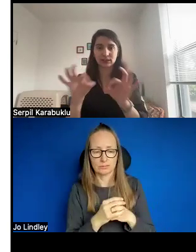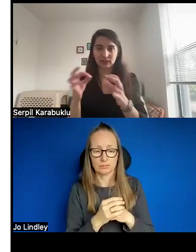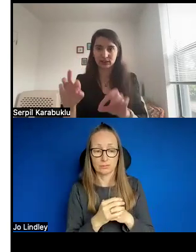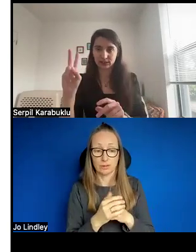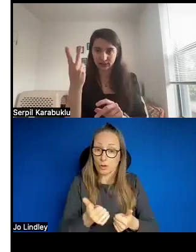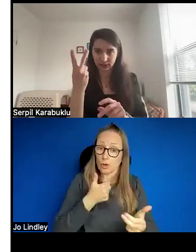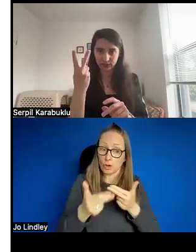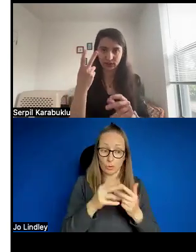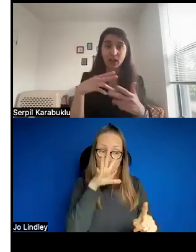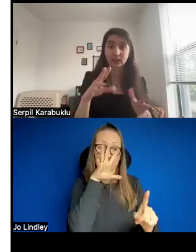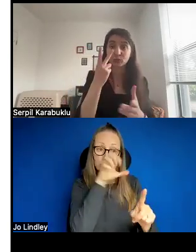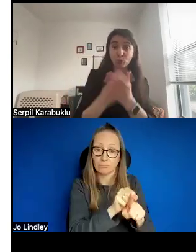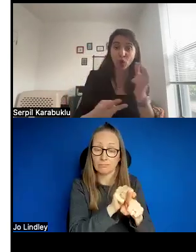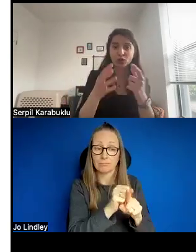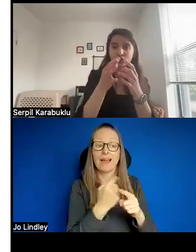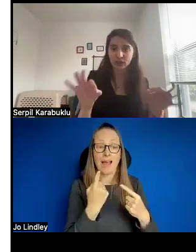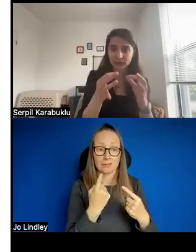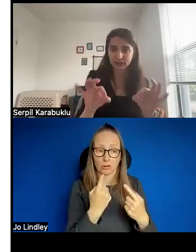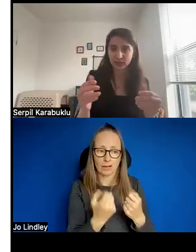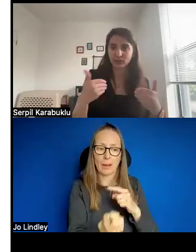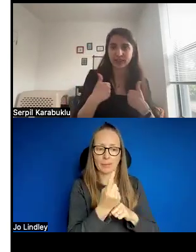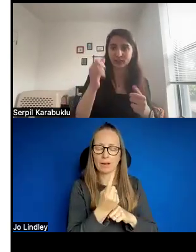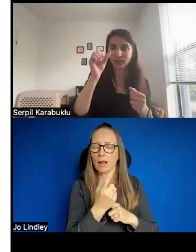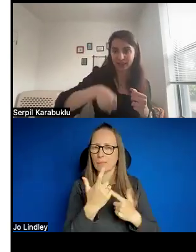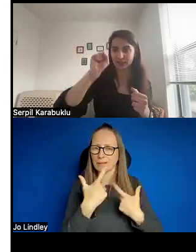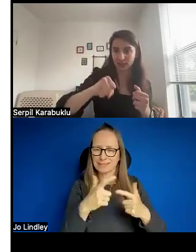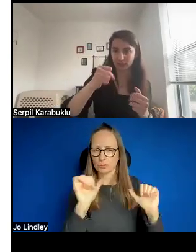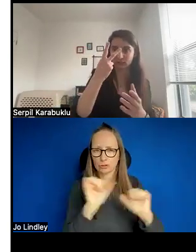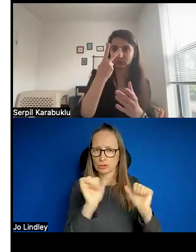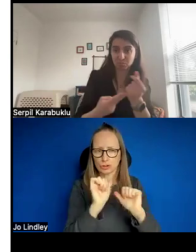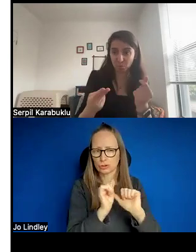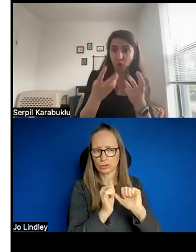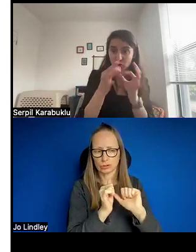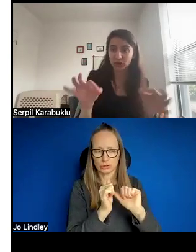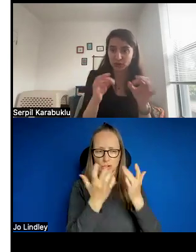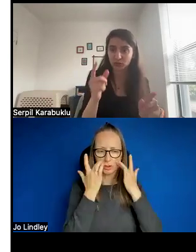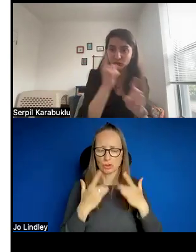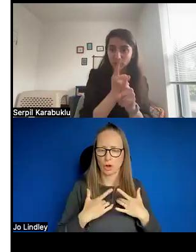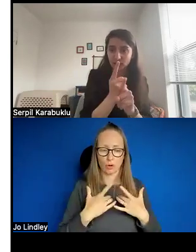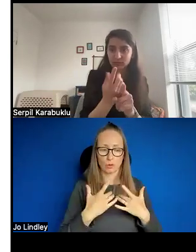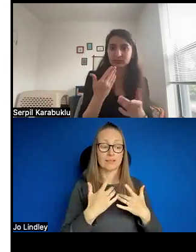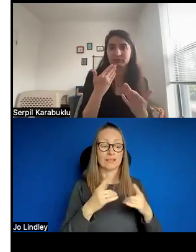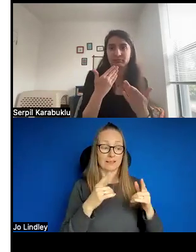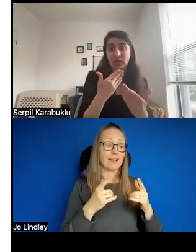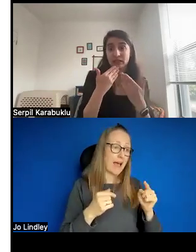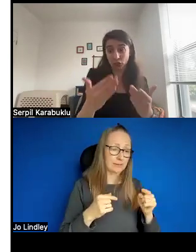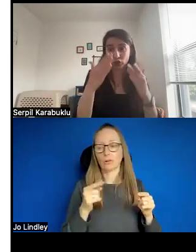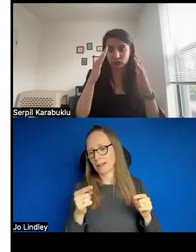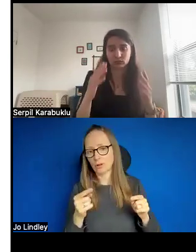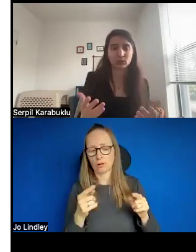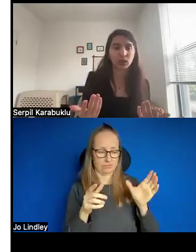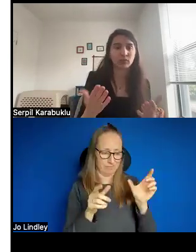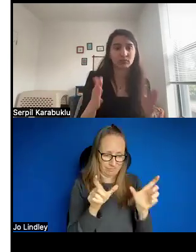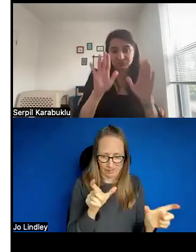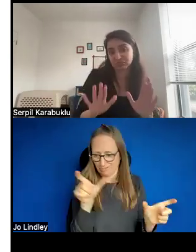we observed it. But still, this doesn't tell me if we have the same kind of head nod or different head nod in both positions or